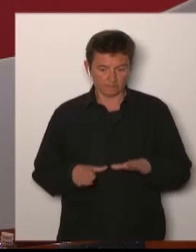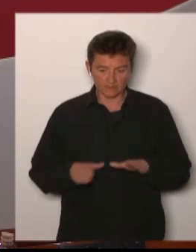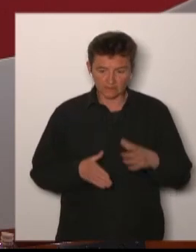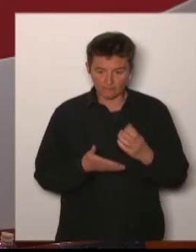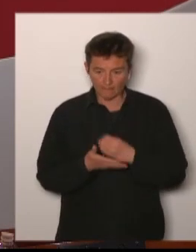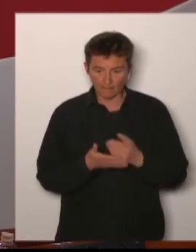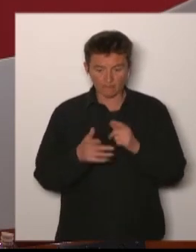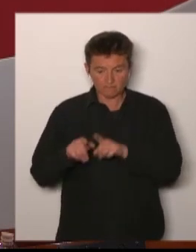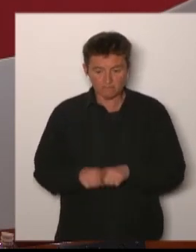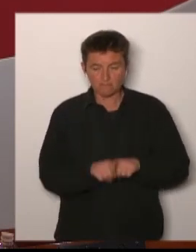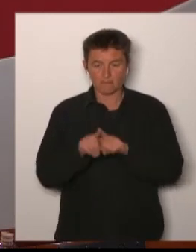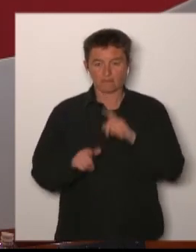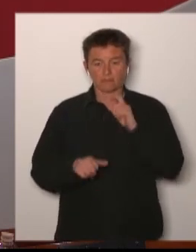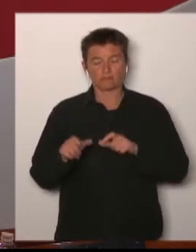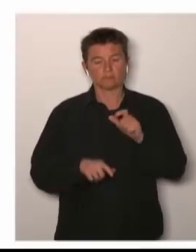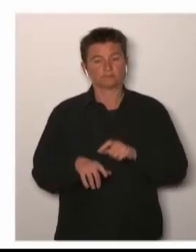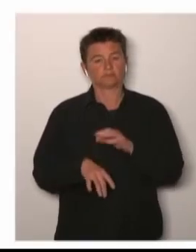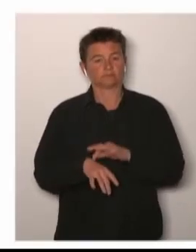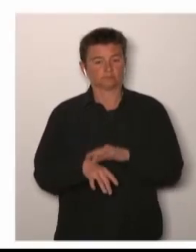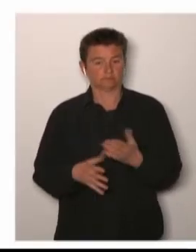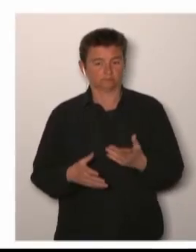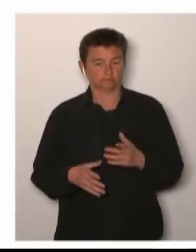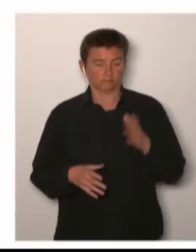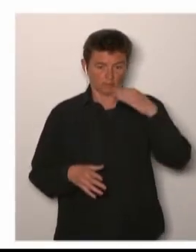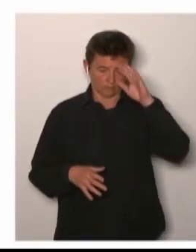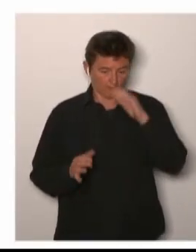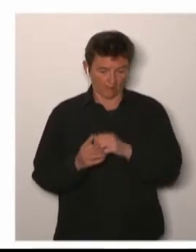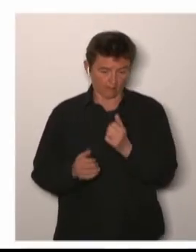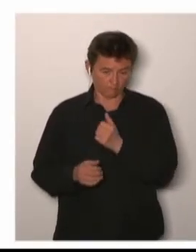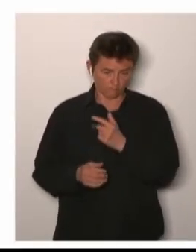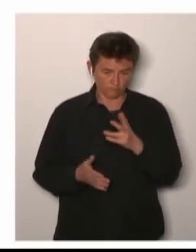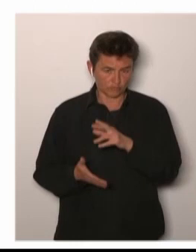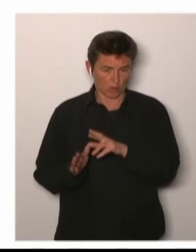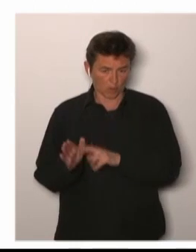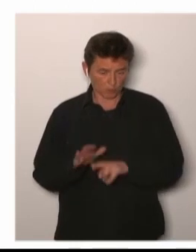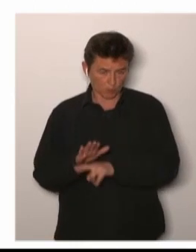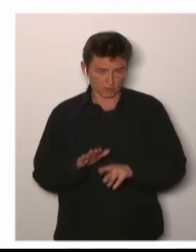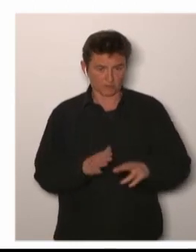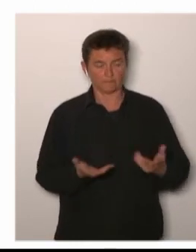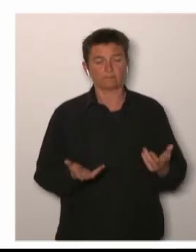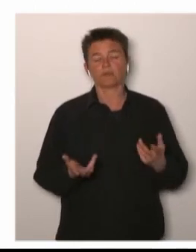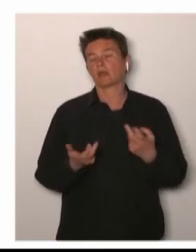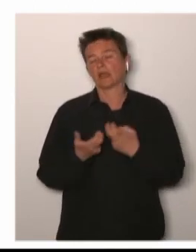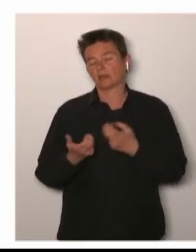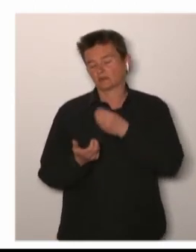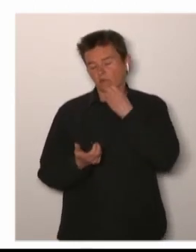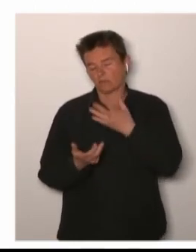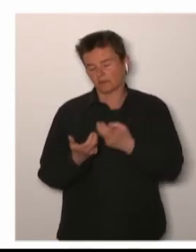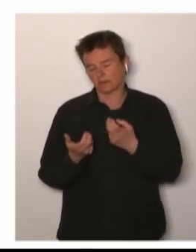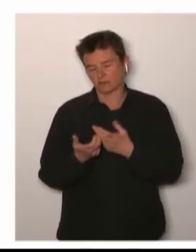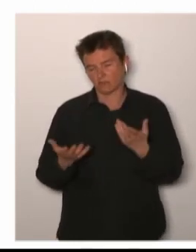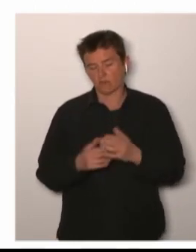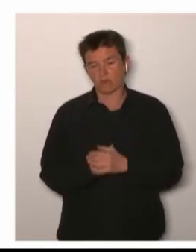especially across Europe, using the different resources which we have. Perhaps a good example would be what the French